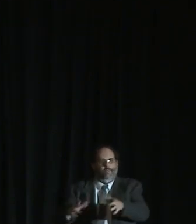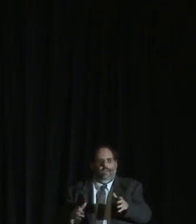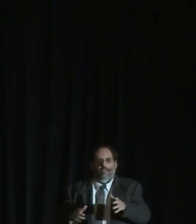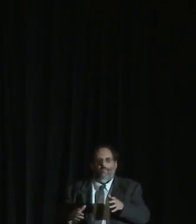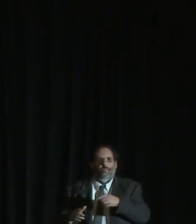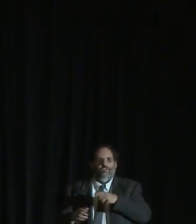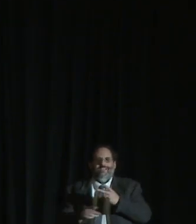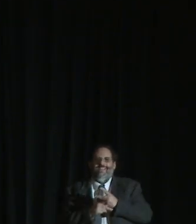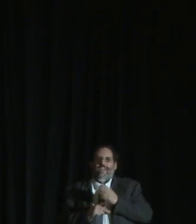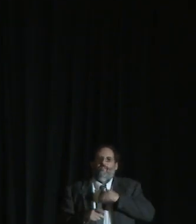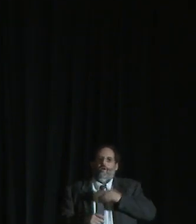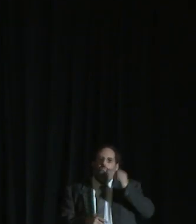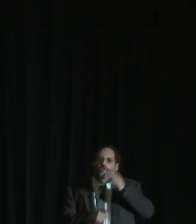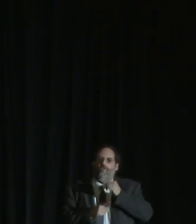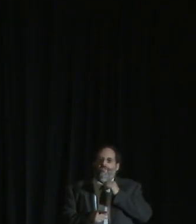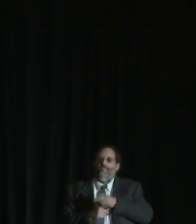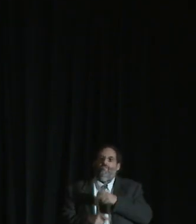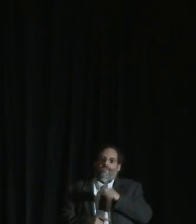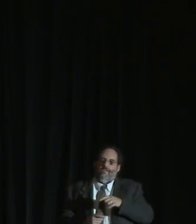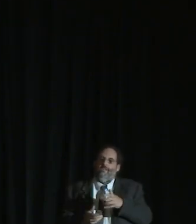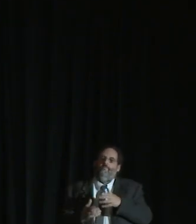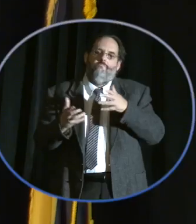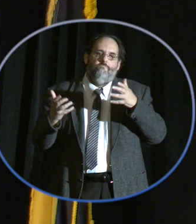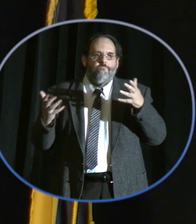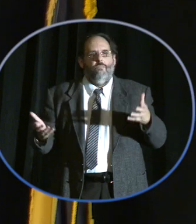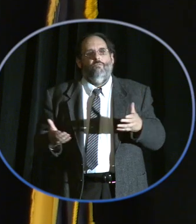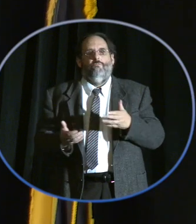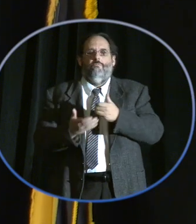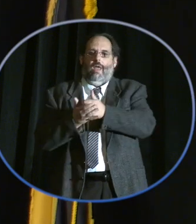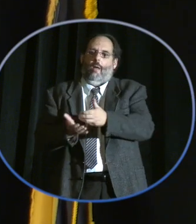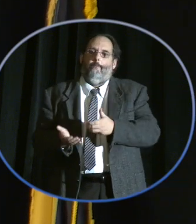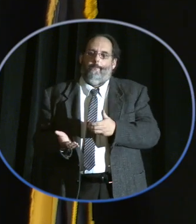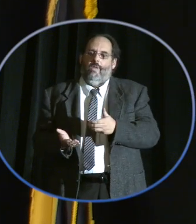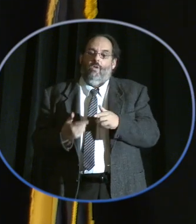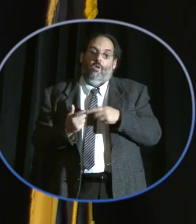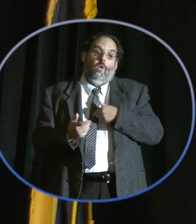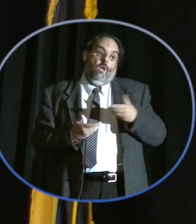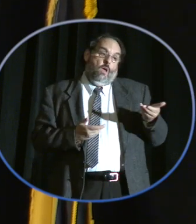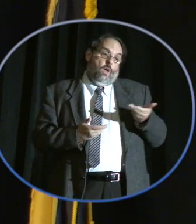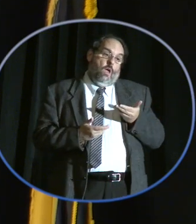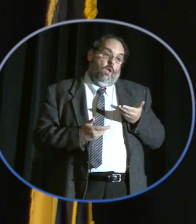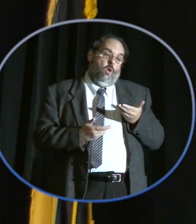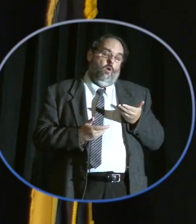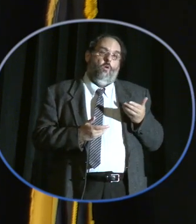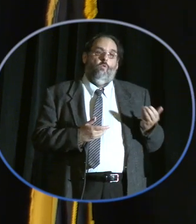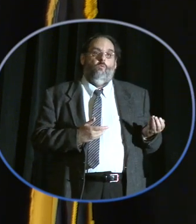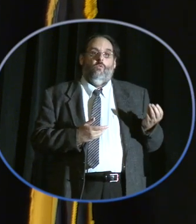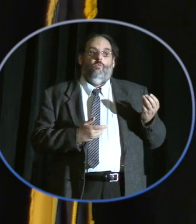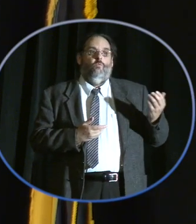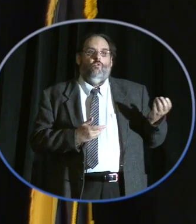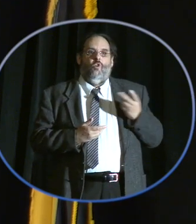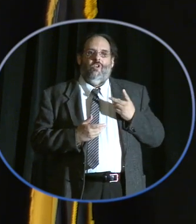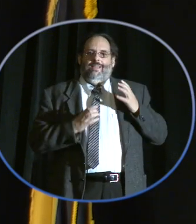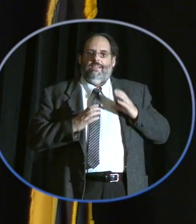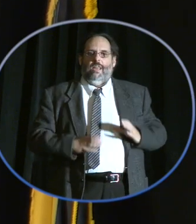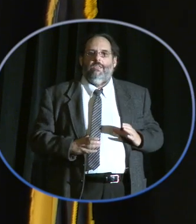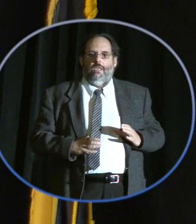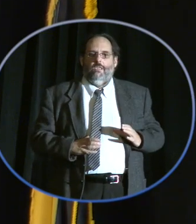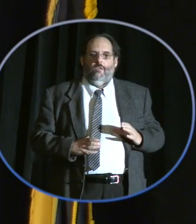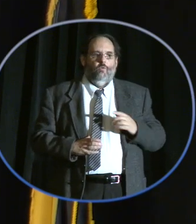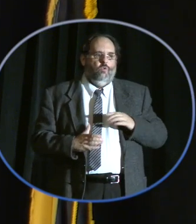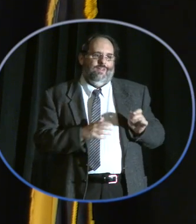care of our brothers and sisters that need the most help. And when we hire returning citizens, we are doing exactly that.